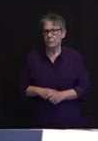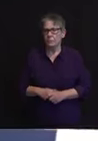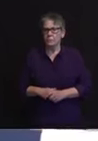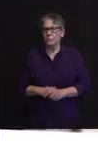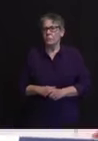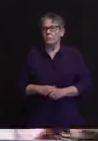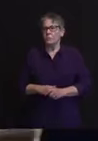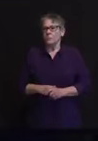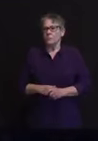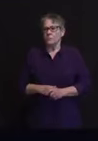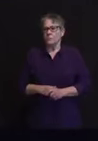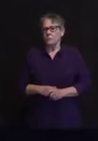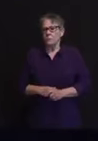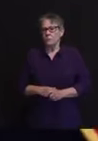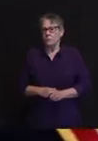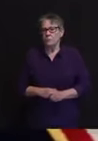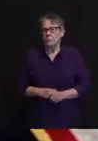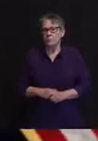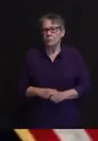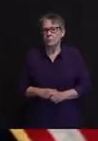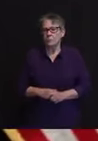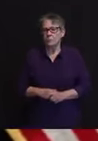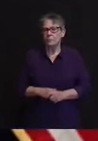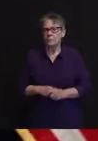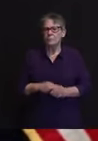while you're doing that, is a question, is it